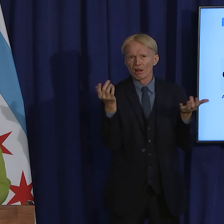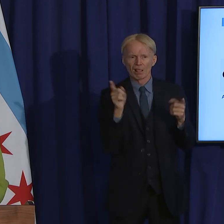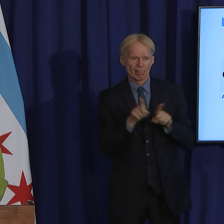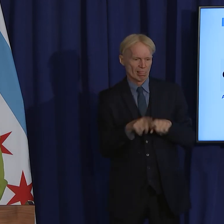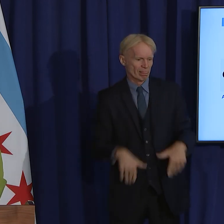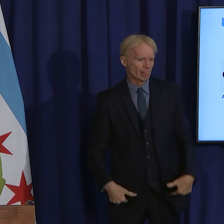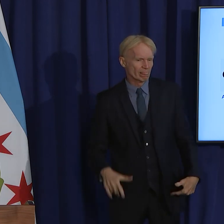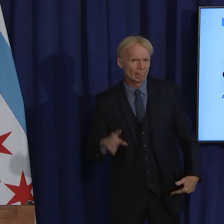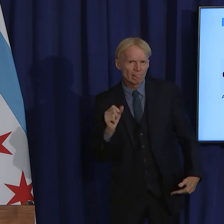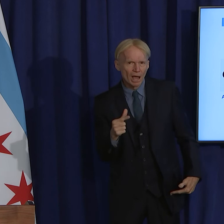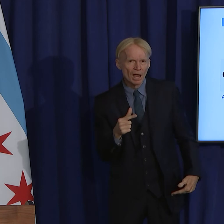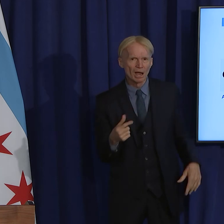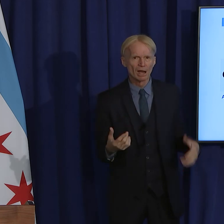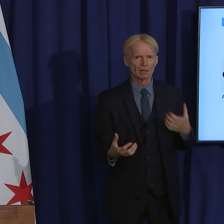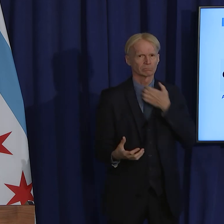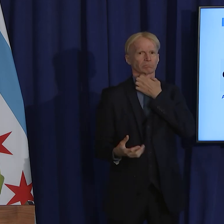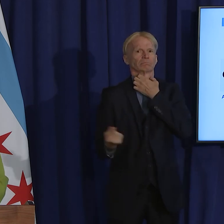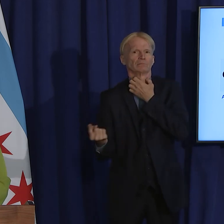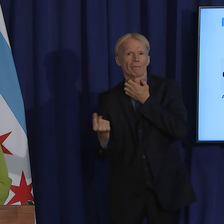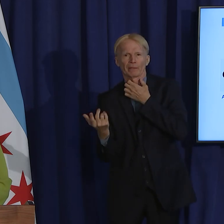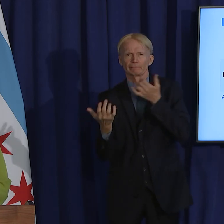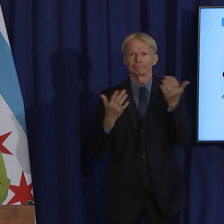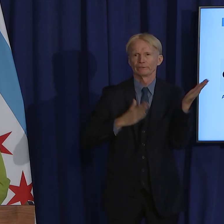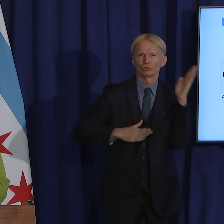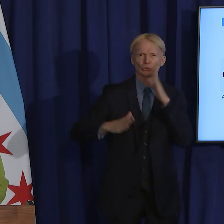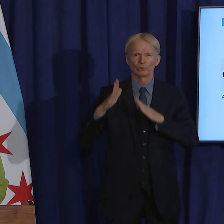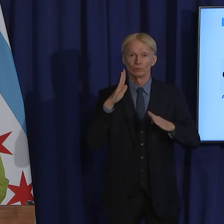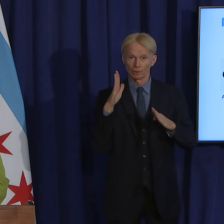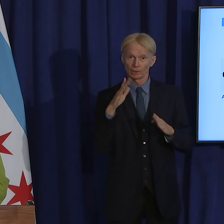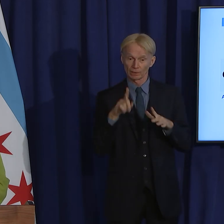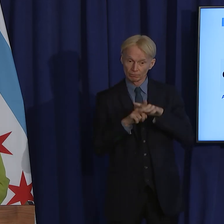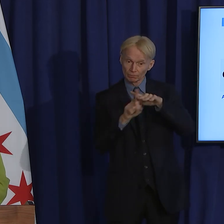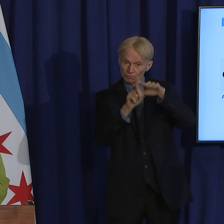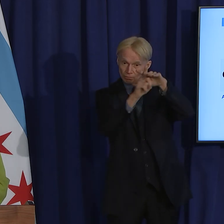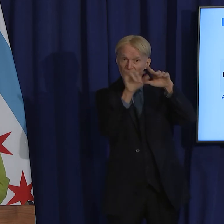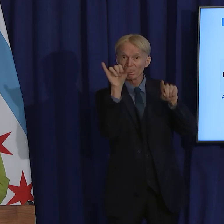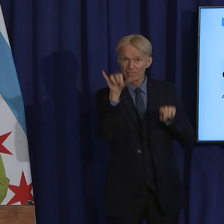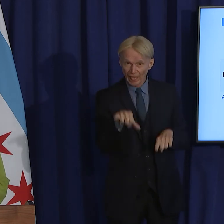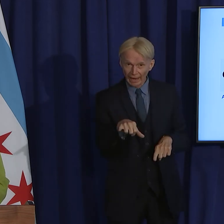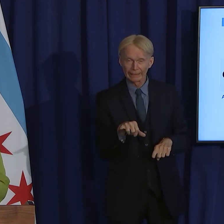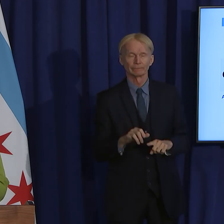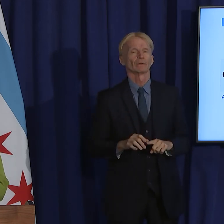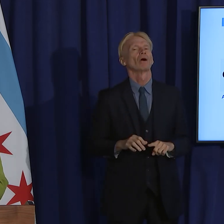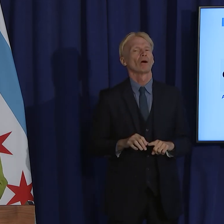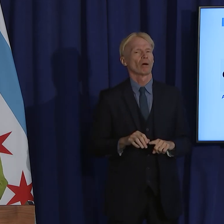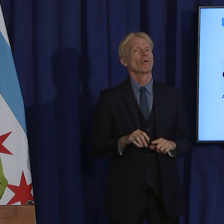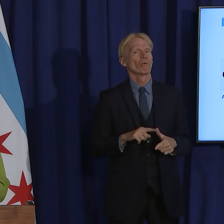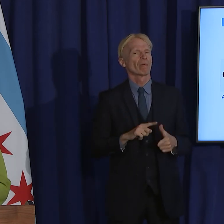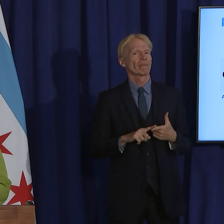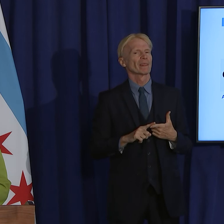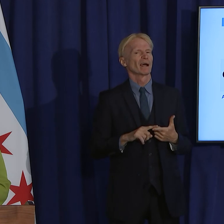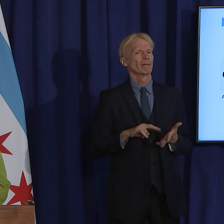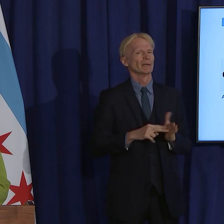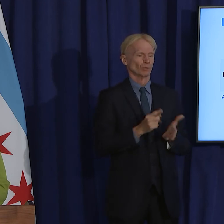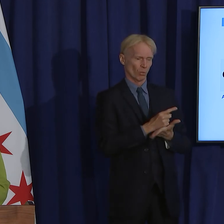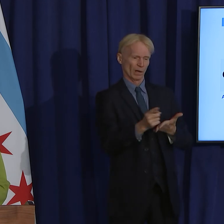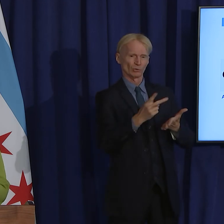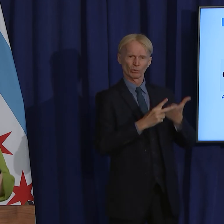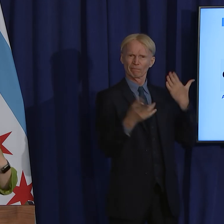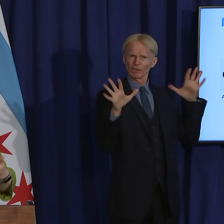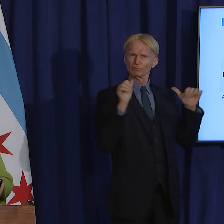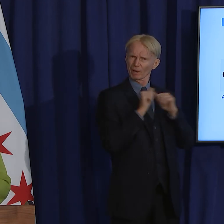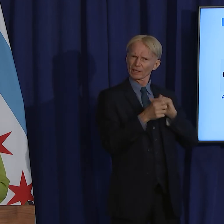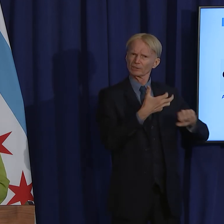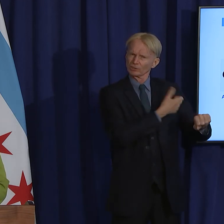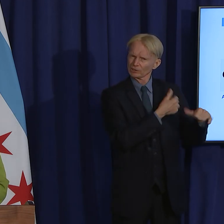leg pain, or just other concerning symptoms appearing, more in the kind of 1 to 2 weeks post-vaccine,